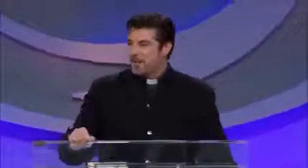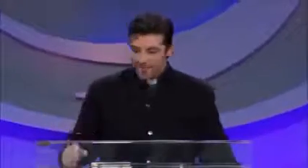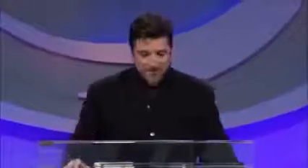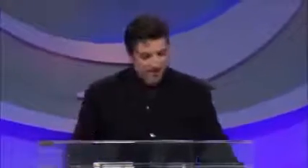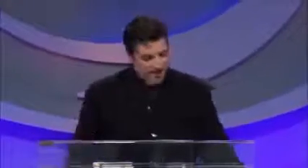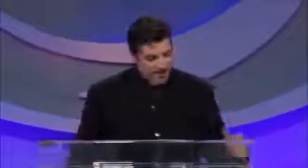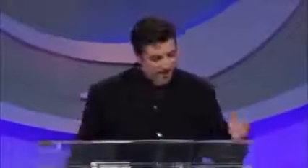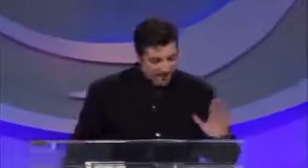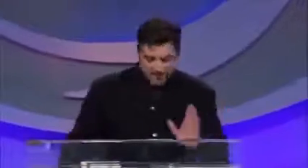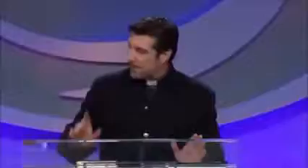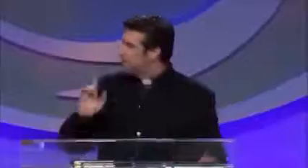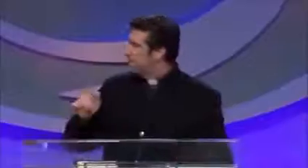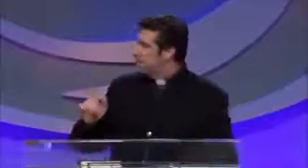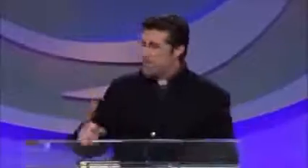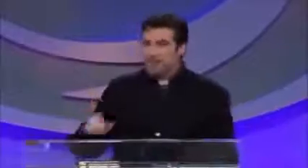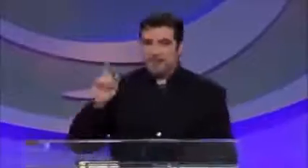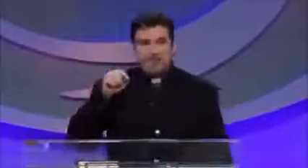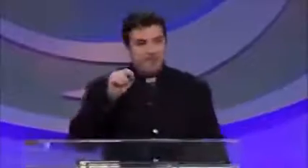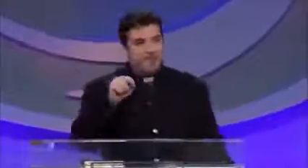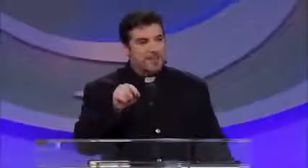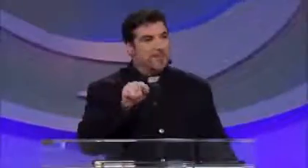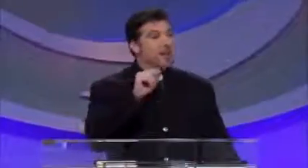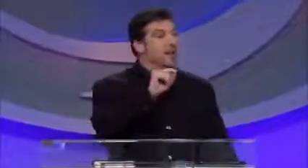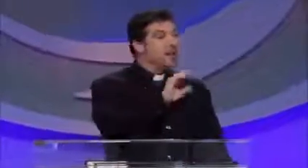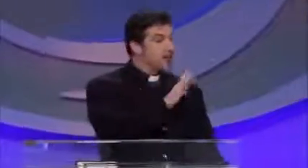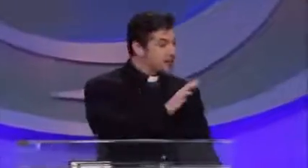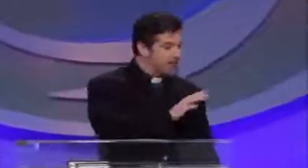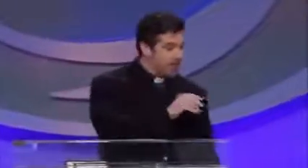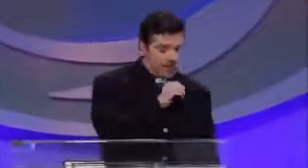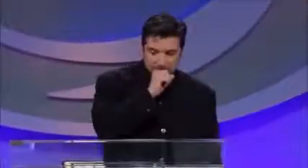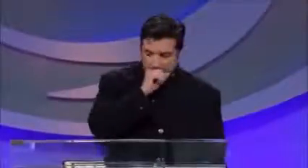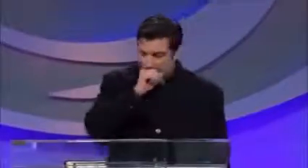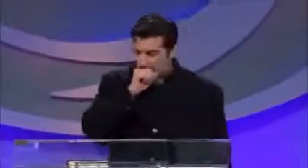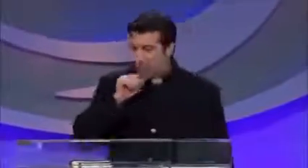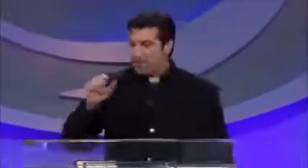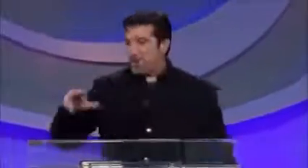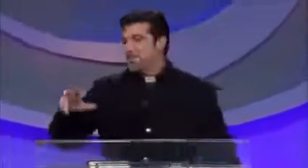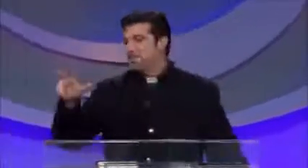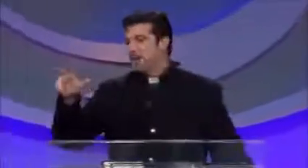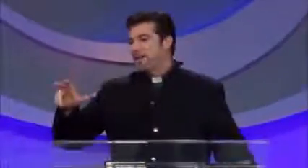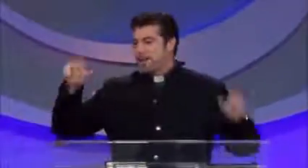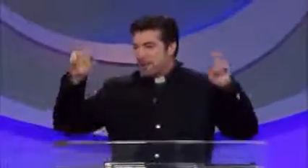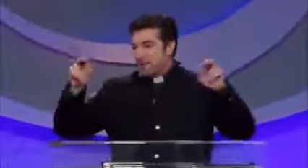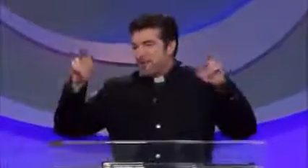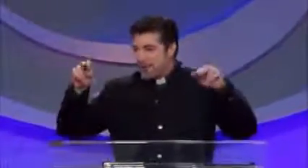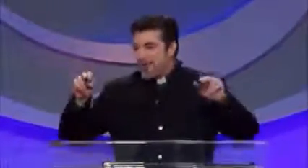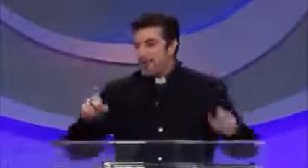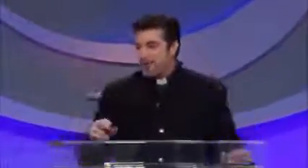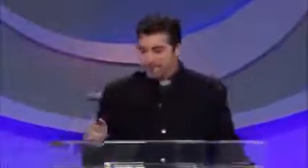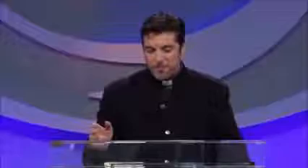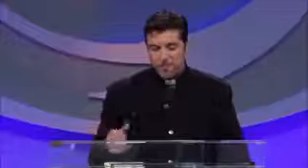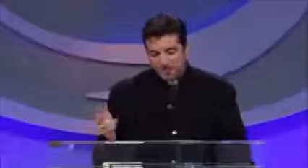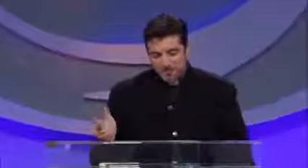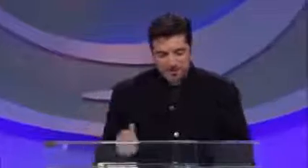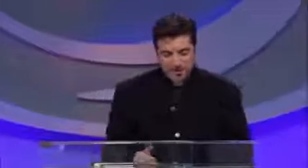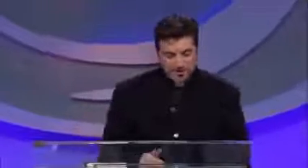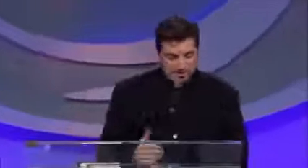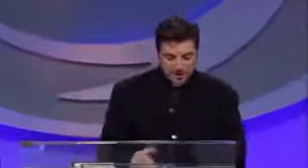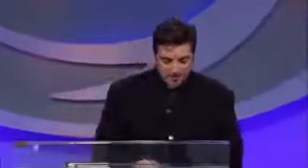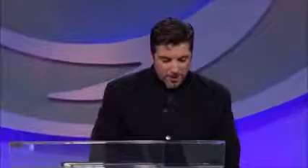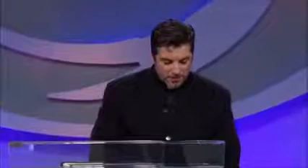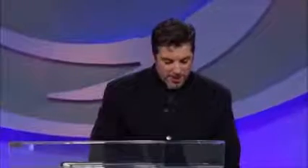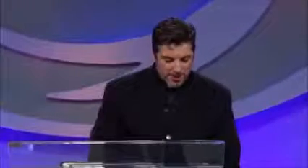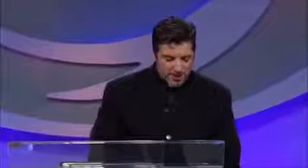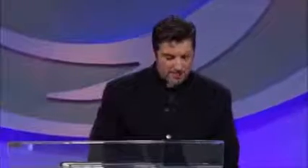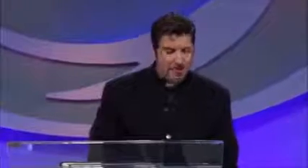I walked in after, I'm jumping the gun. Let me just say this. At Christmas time, because my spiritual father, one of my mentors,